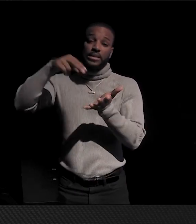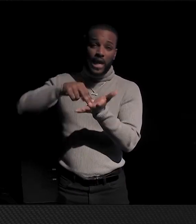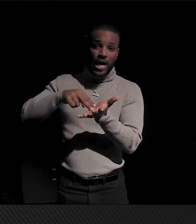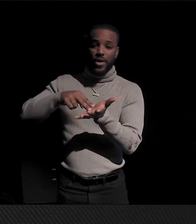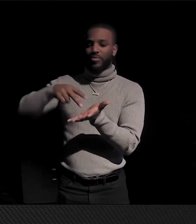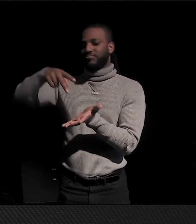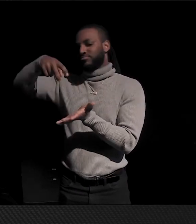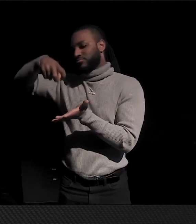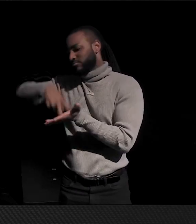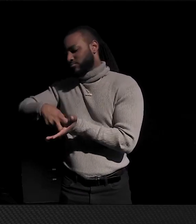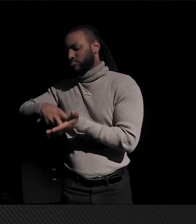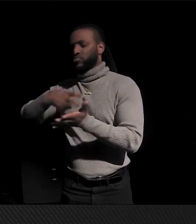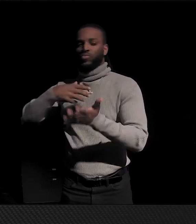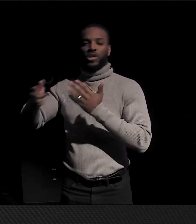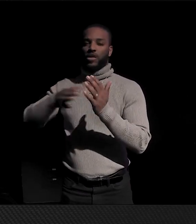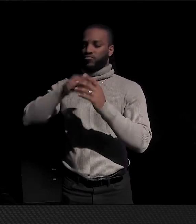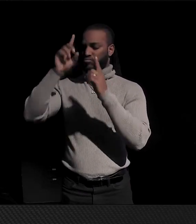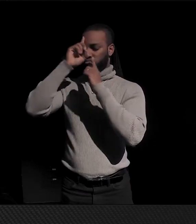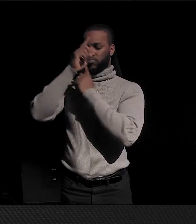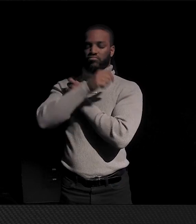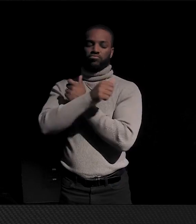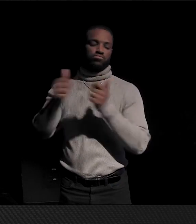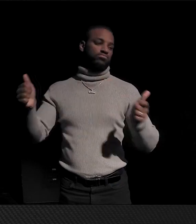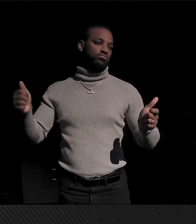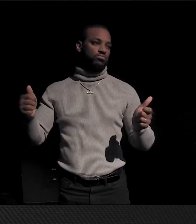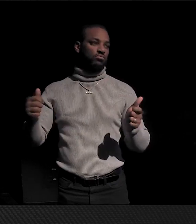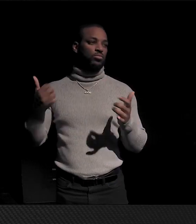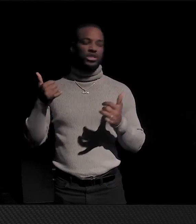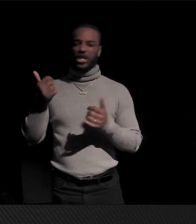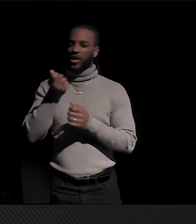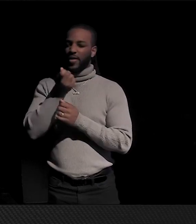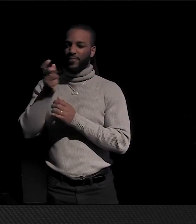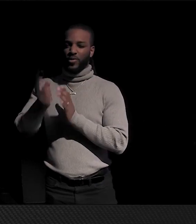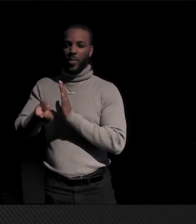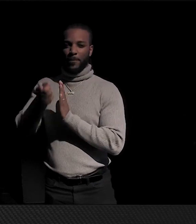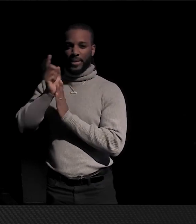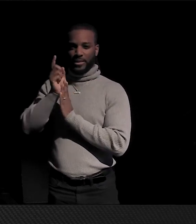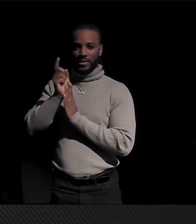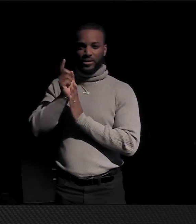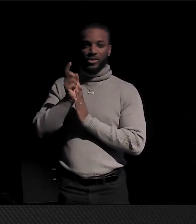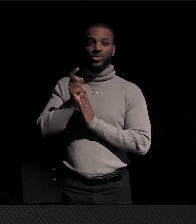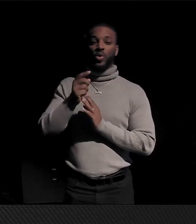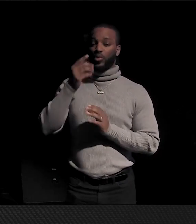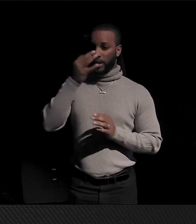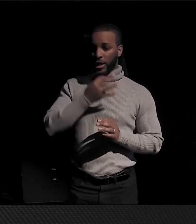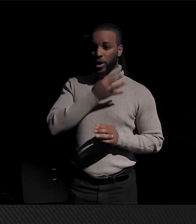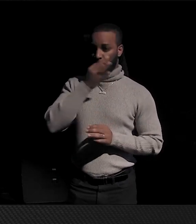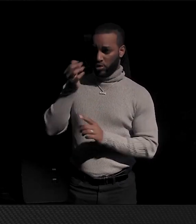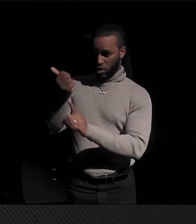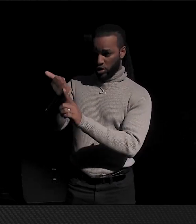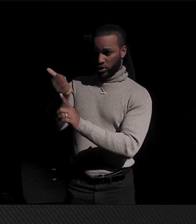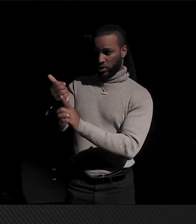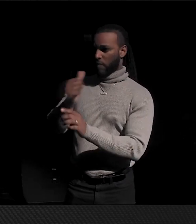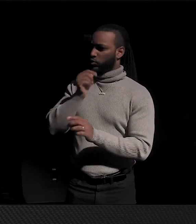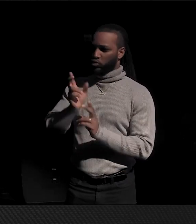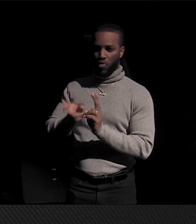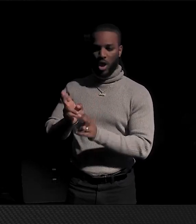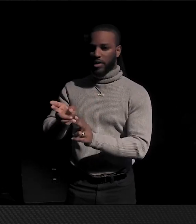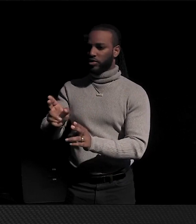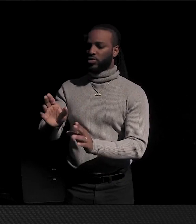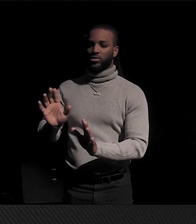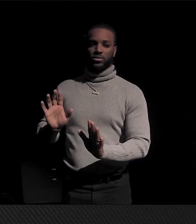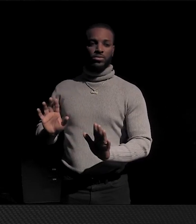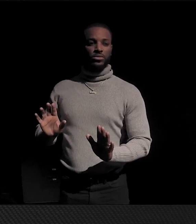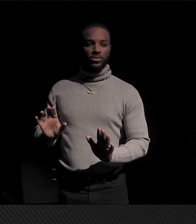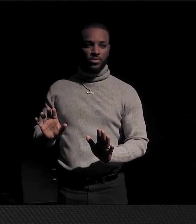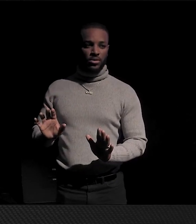lift your hands, this space is open. And we're just going to take a few minutes to be in God's presence. So take communion on your own time. Don't rush.